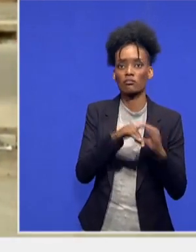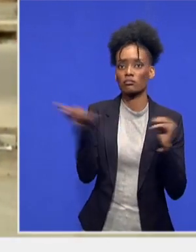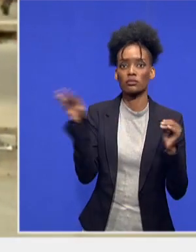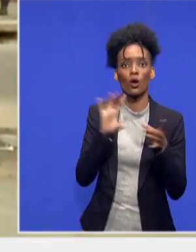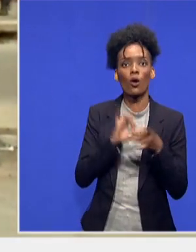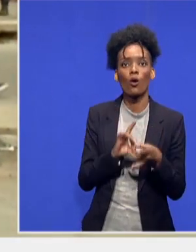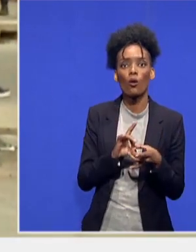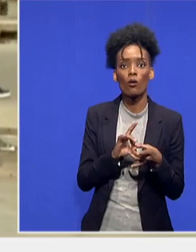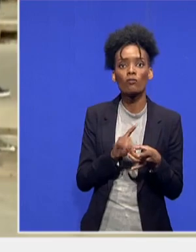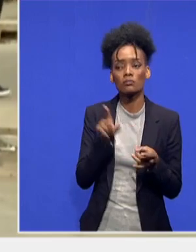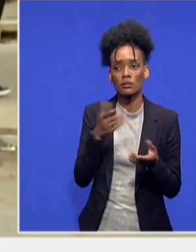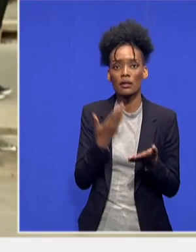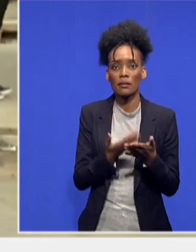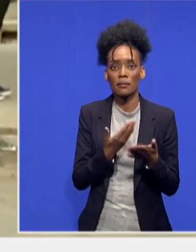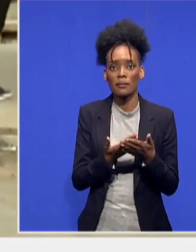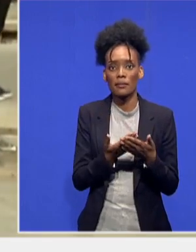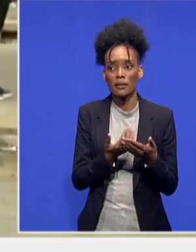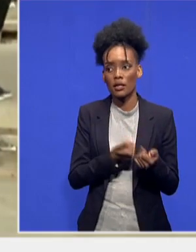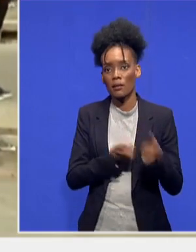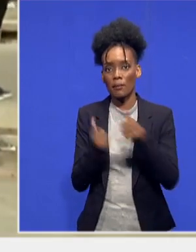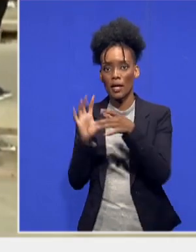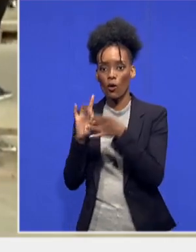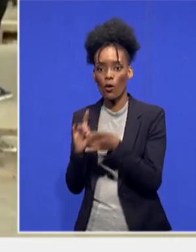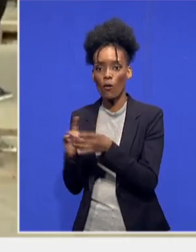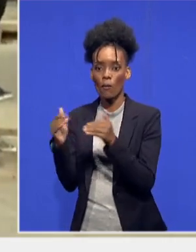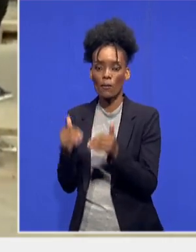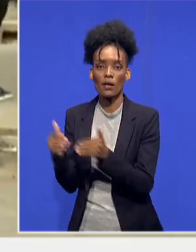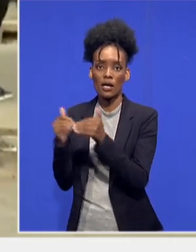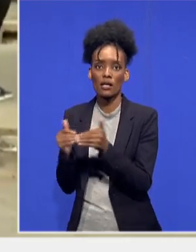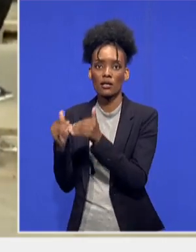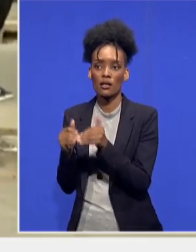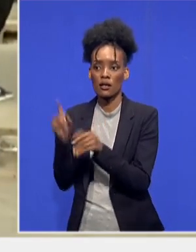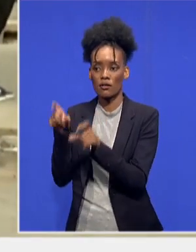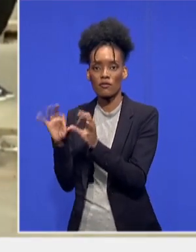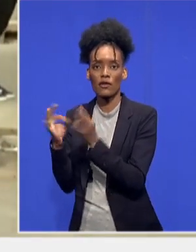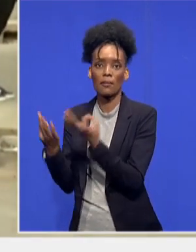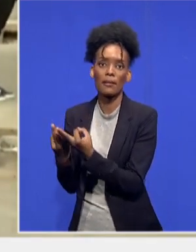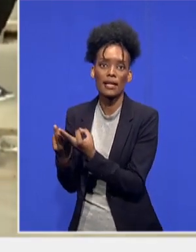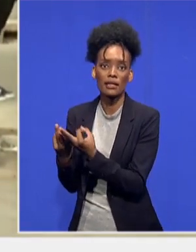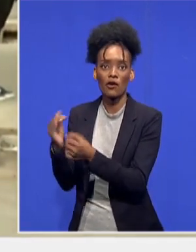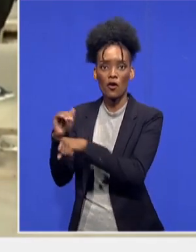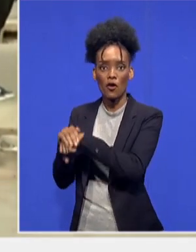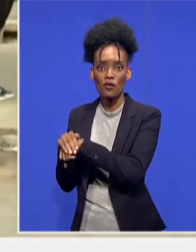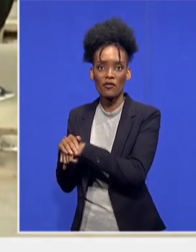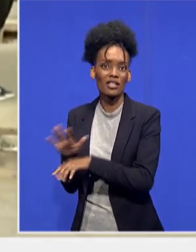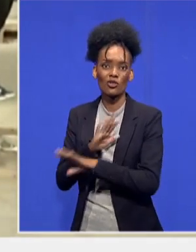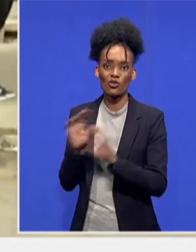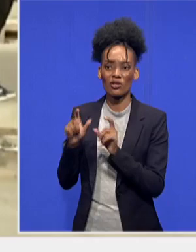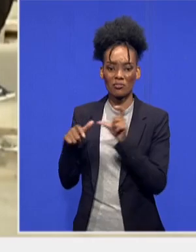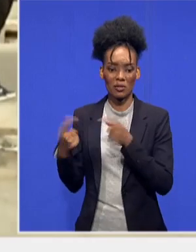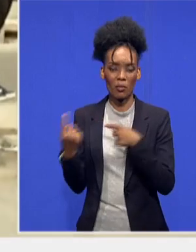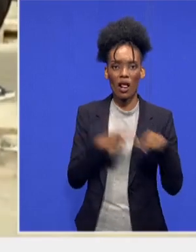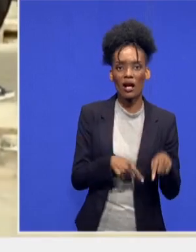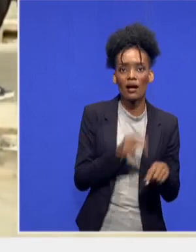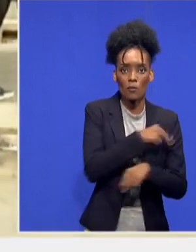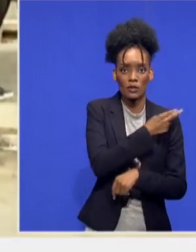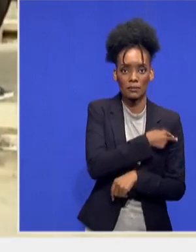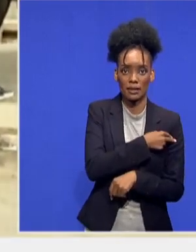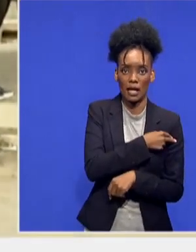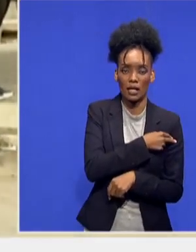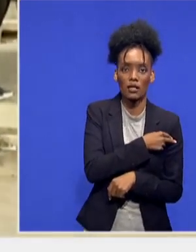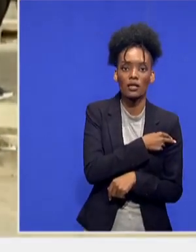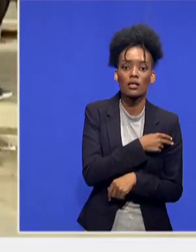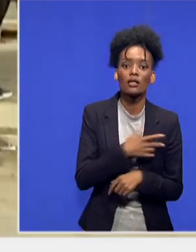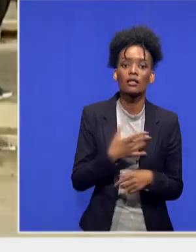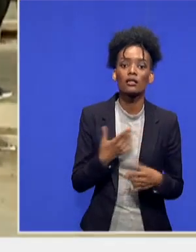and recuperate at home in the care of their loved ones, instead of people coming to visit them in the hospital.